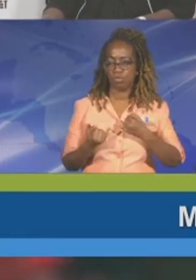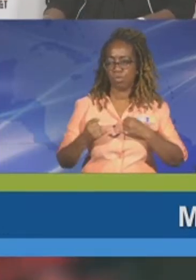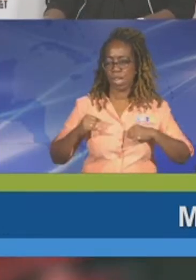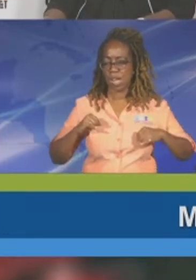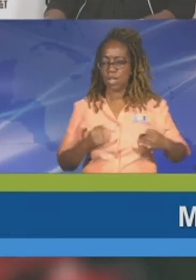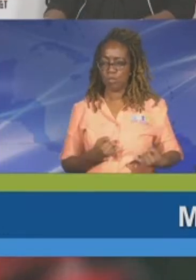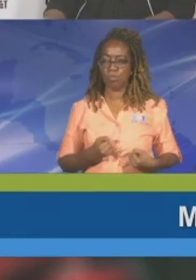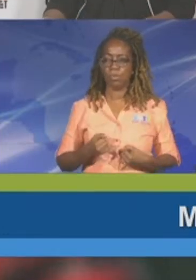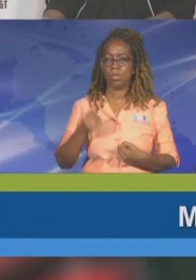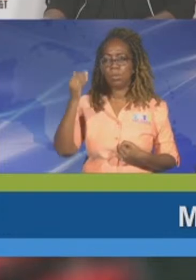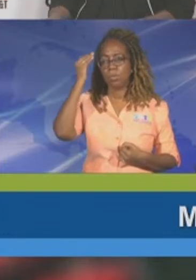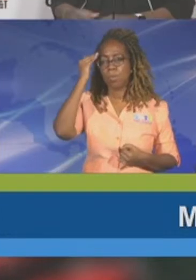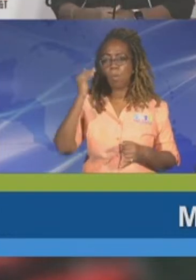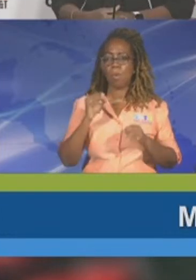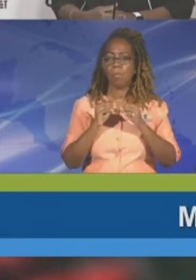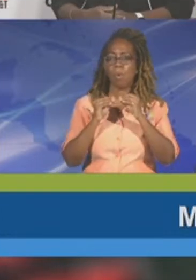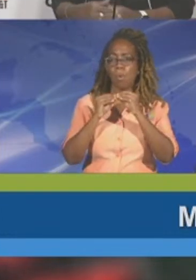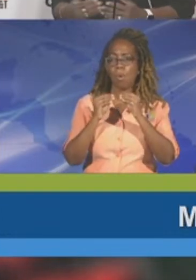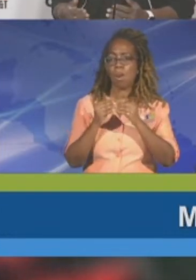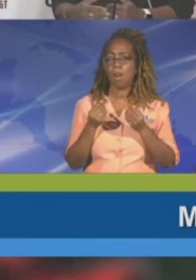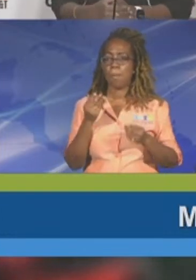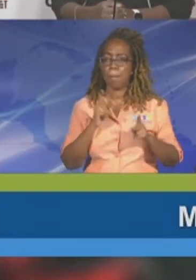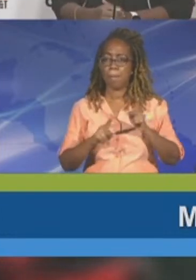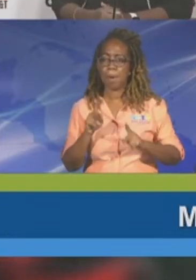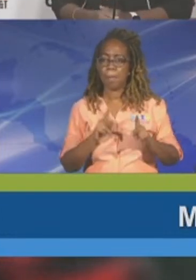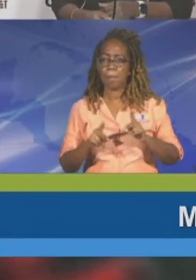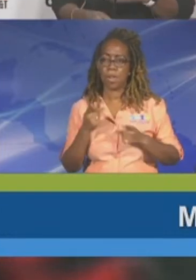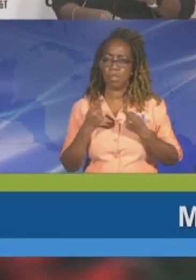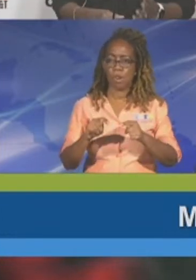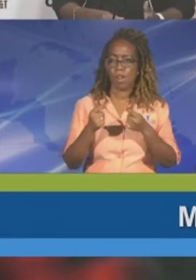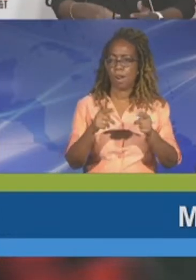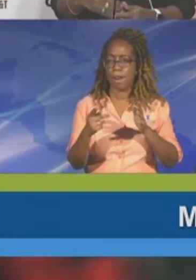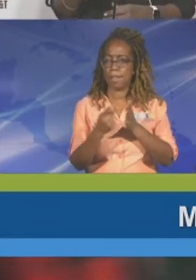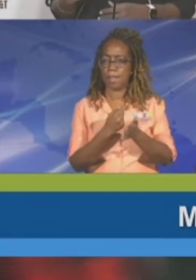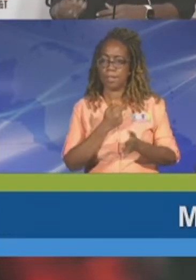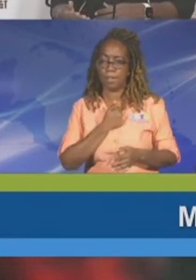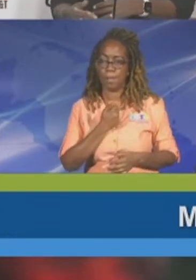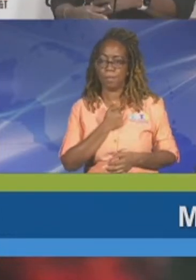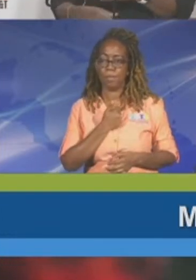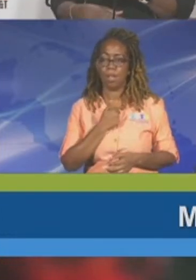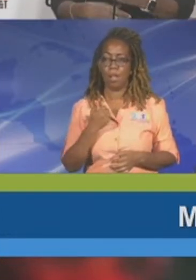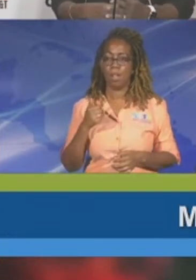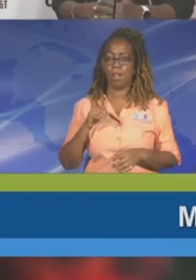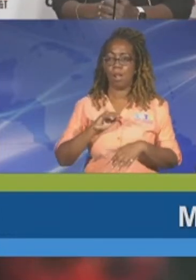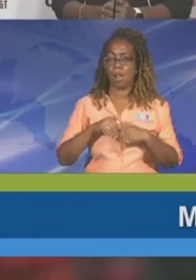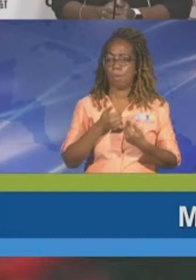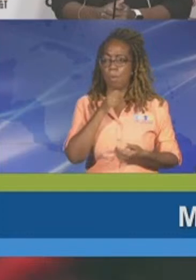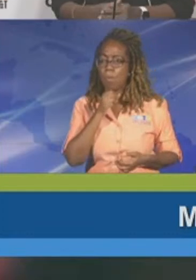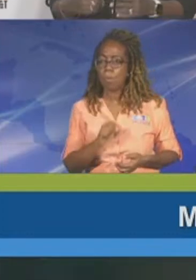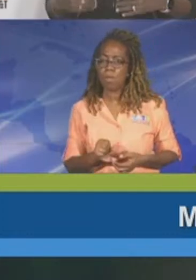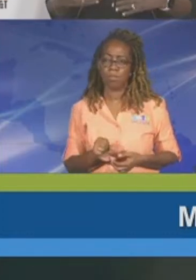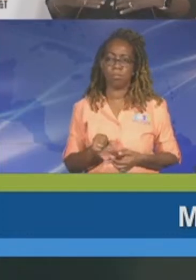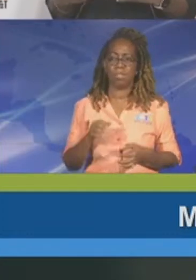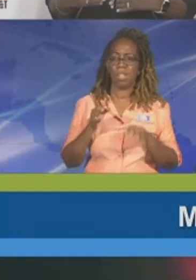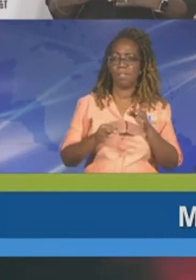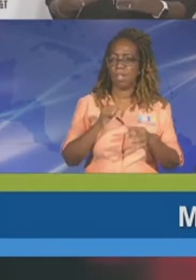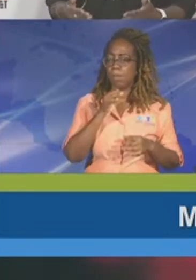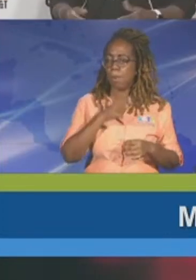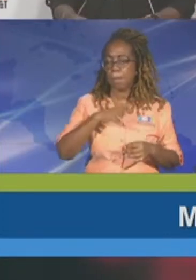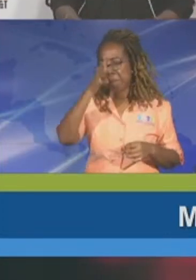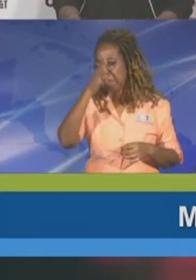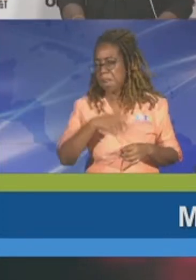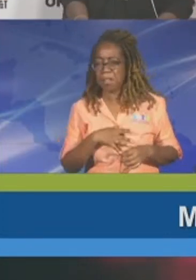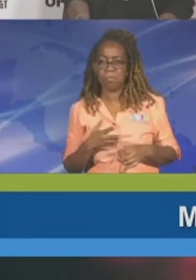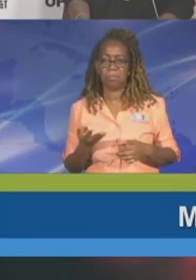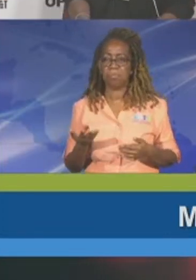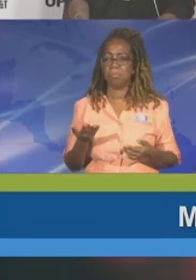our statistics look like, and we could break down those statistics by age and gender and things like that, so we know where to